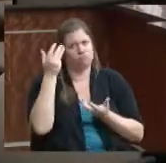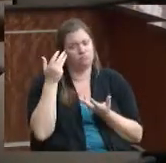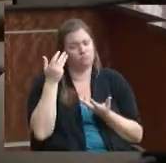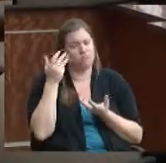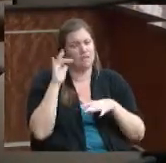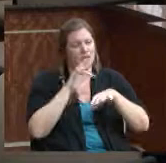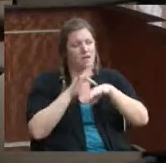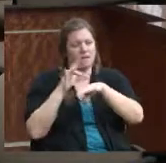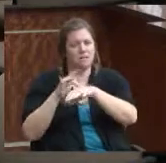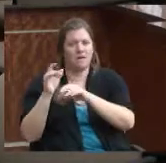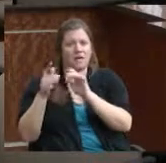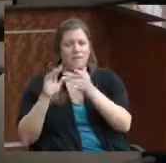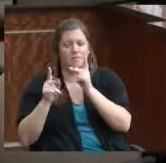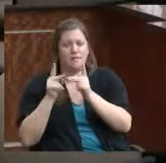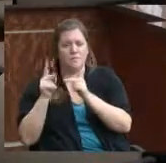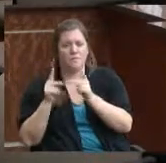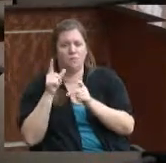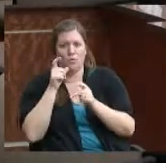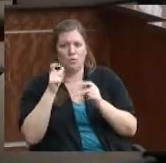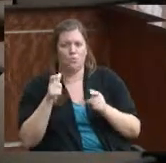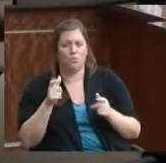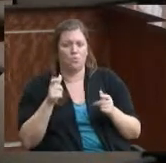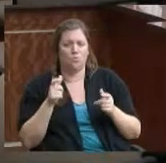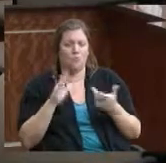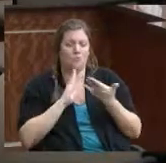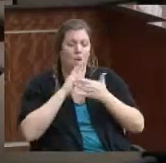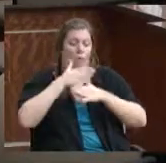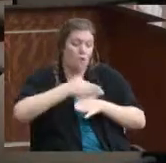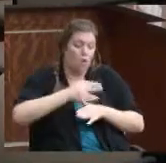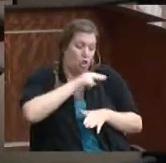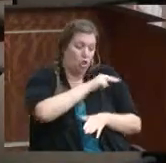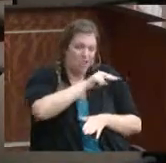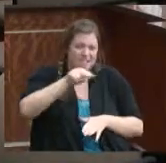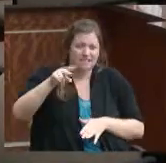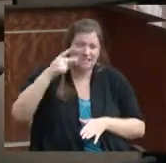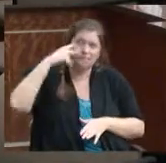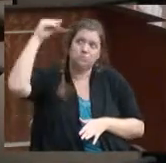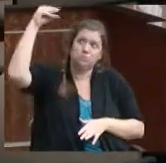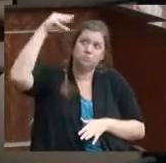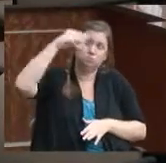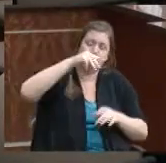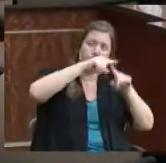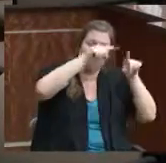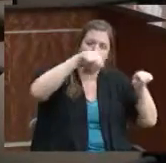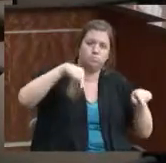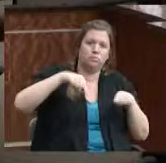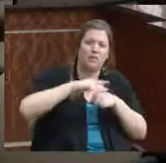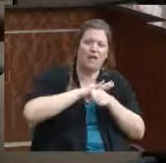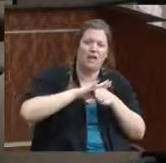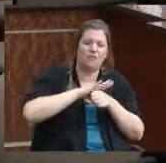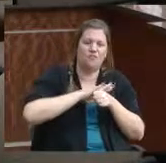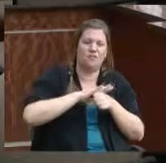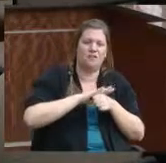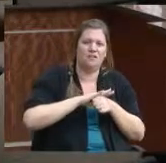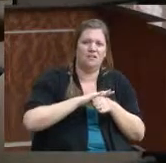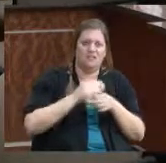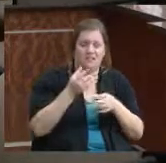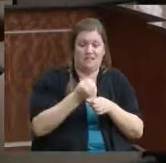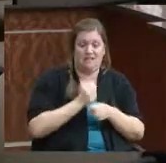directly contact residents like us who will be directly overlooking the proposed solar array area and get our